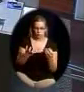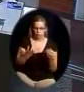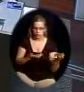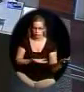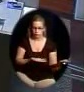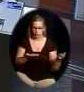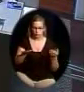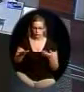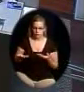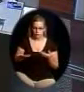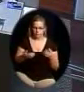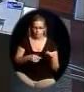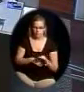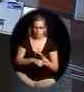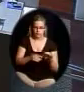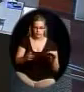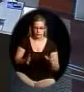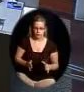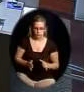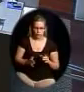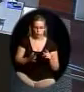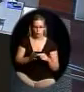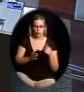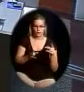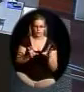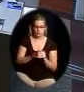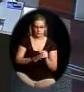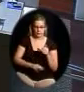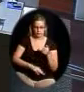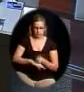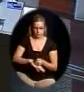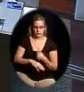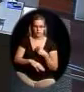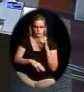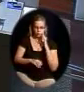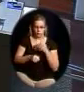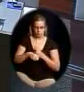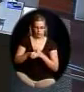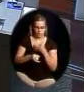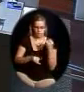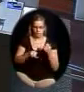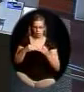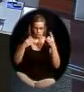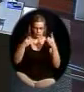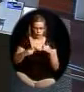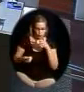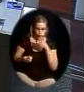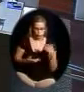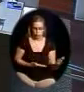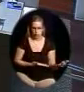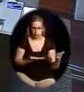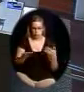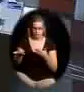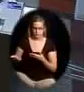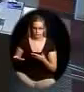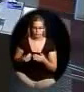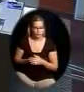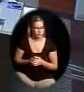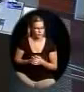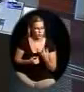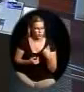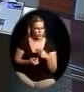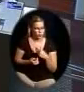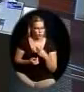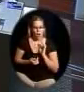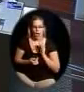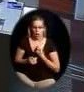in a facilitator. Once the meeting is set, then I'll make the final decisions on the facilitator. Our